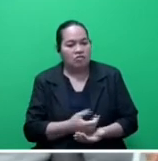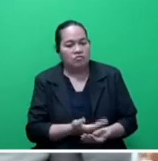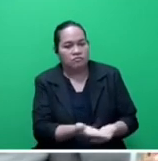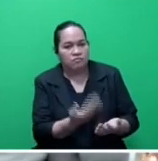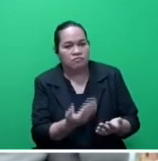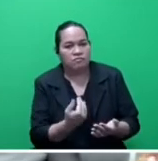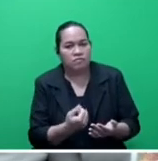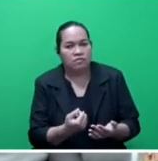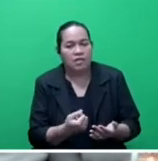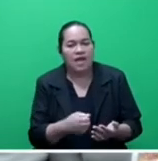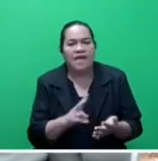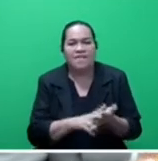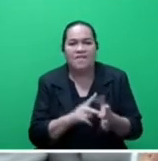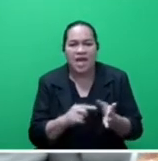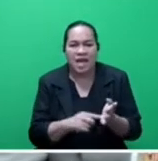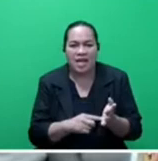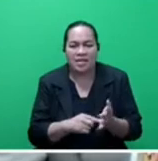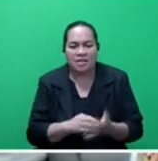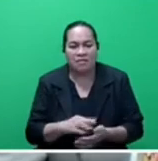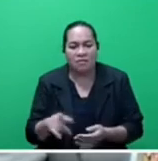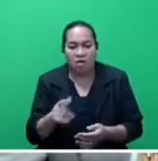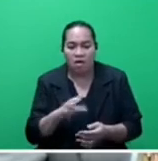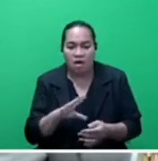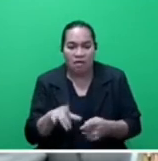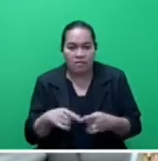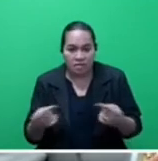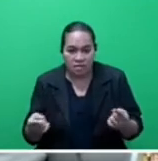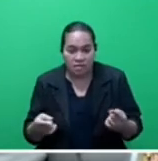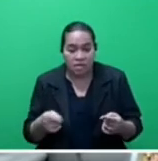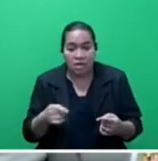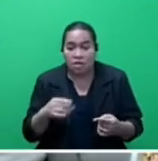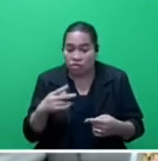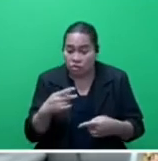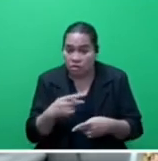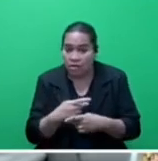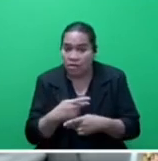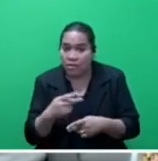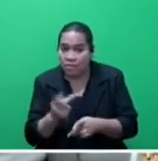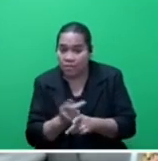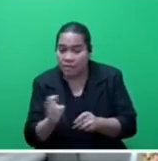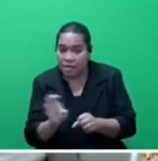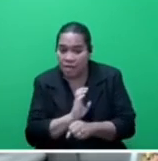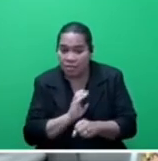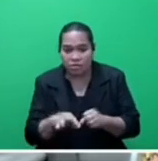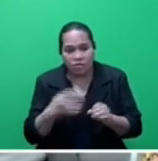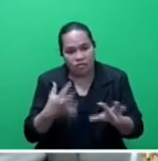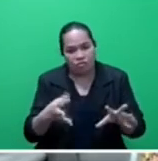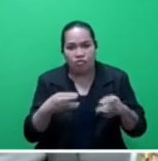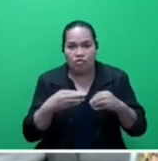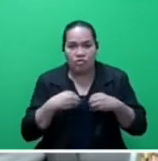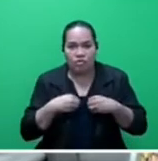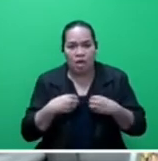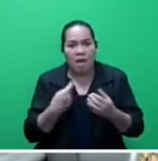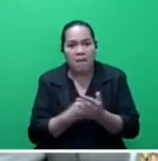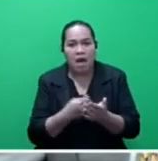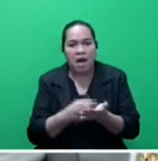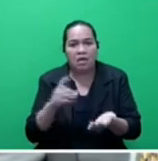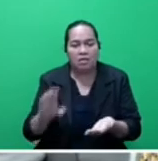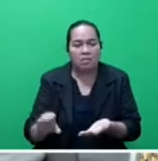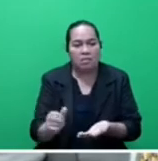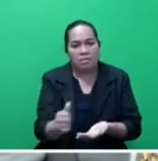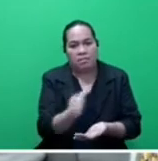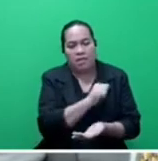Fiji. Consequently, film production companies have received huge refunds.